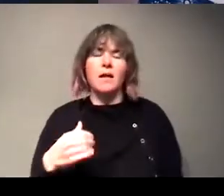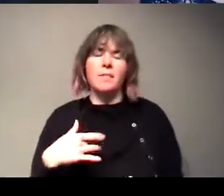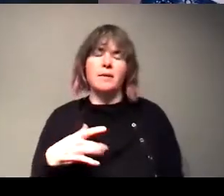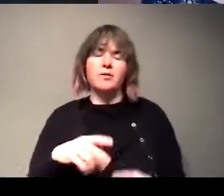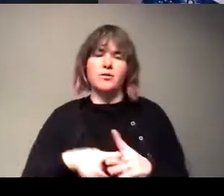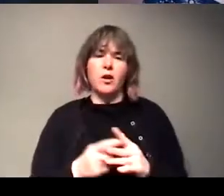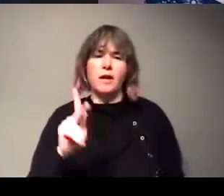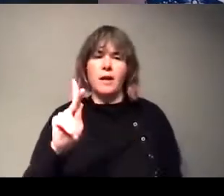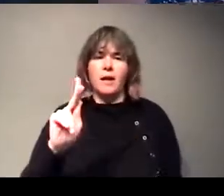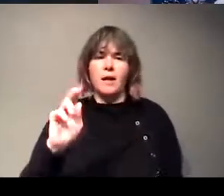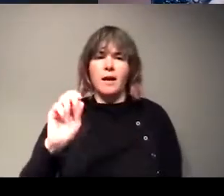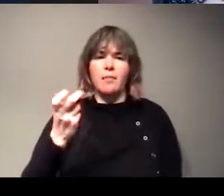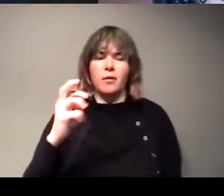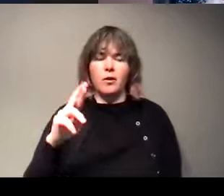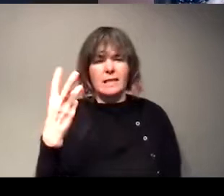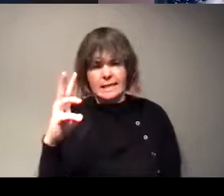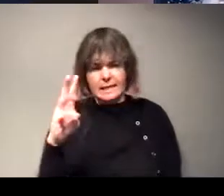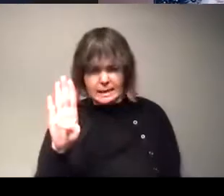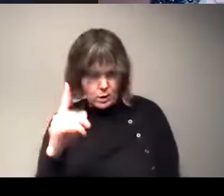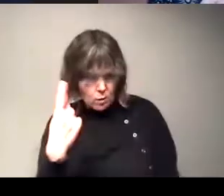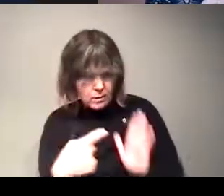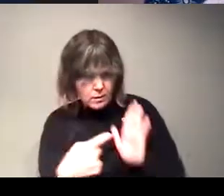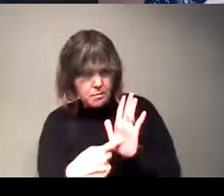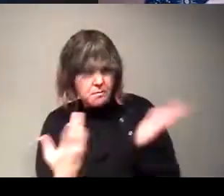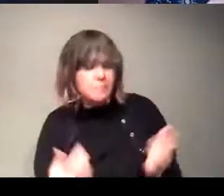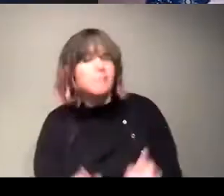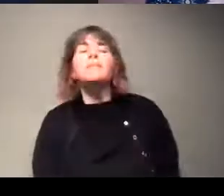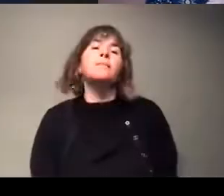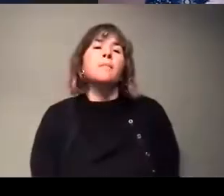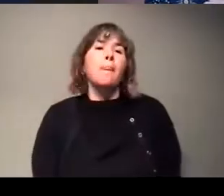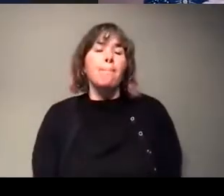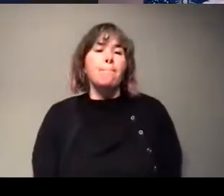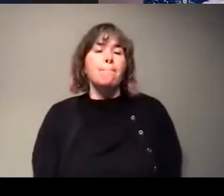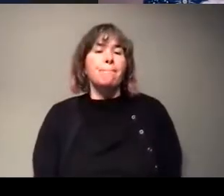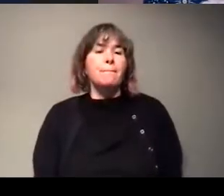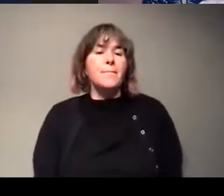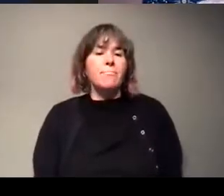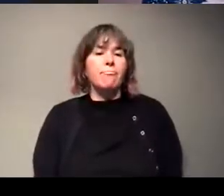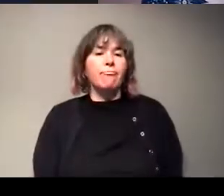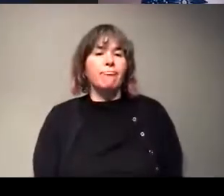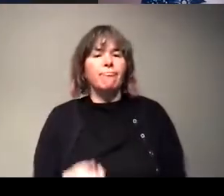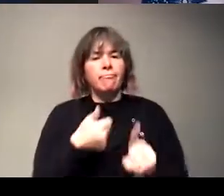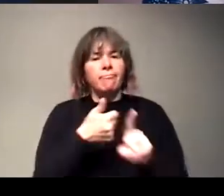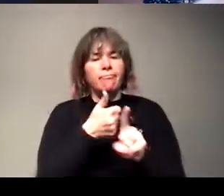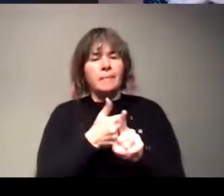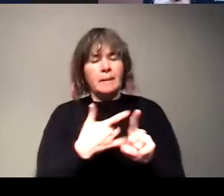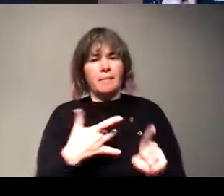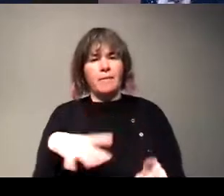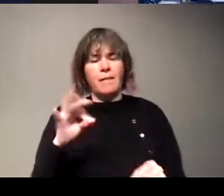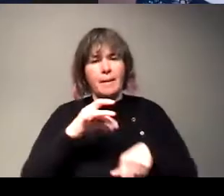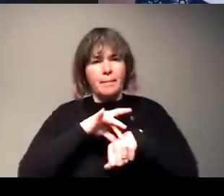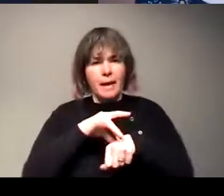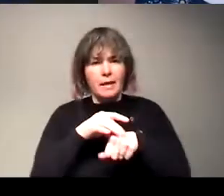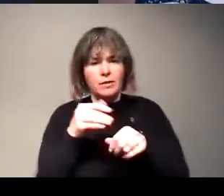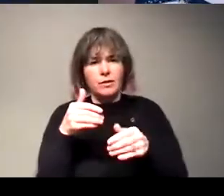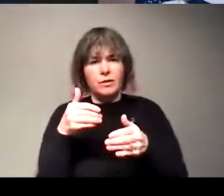Kepler 16b is one of them. And so these are we tend to find planets that are really close